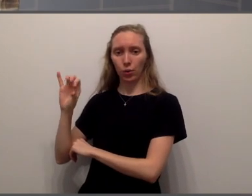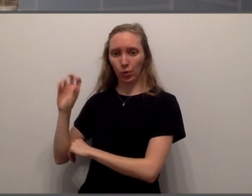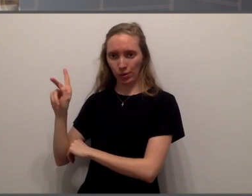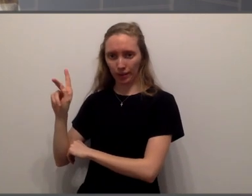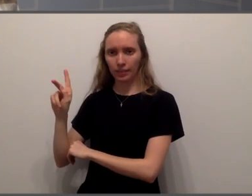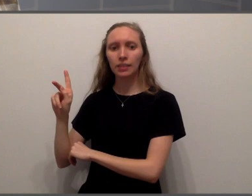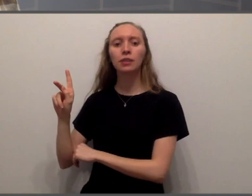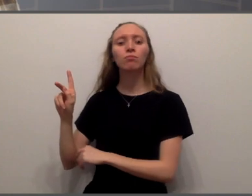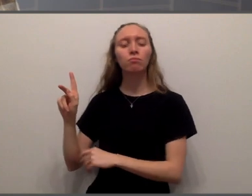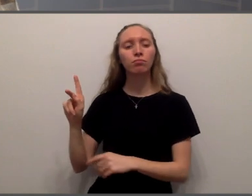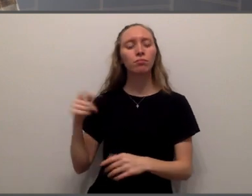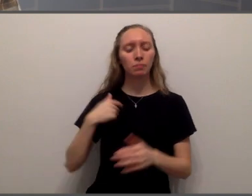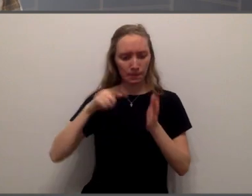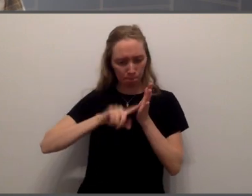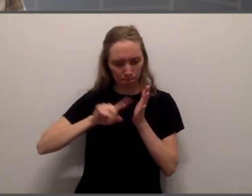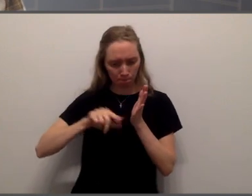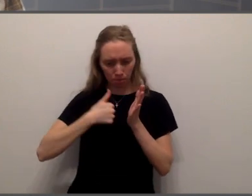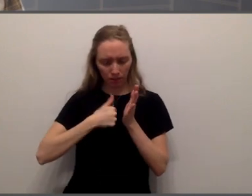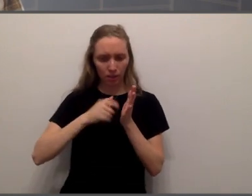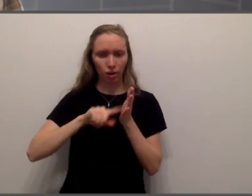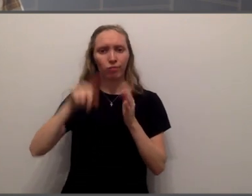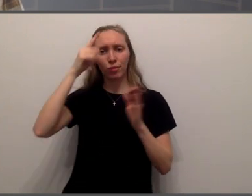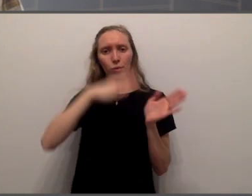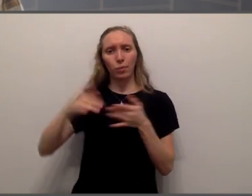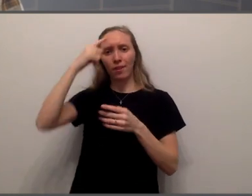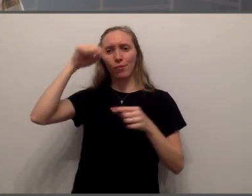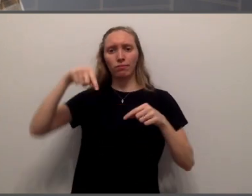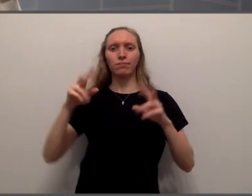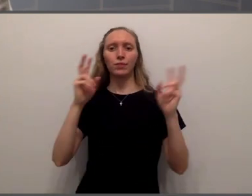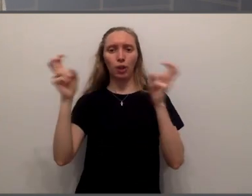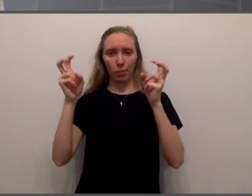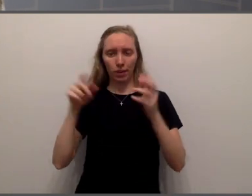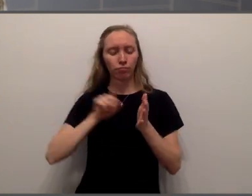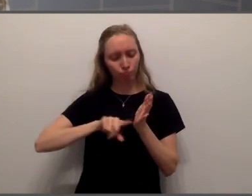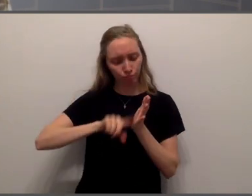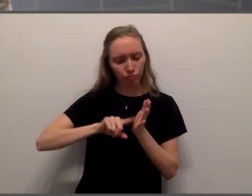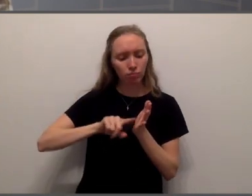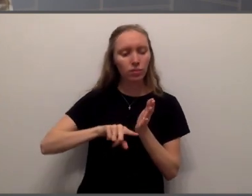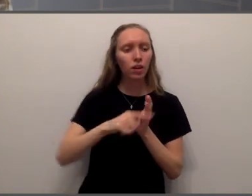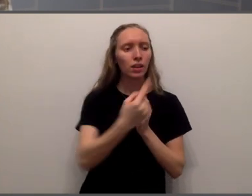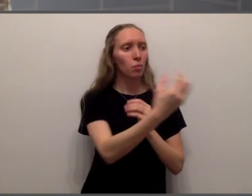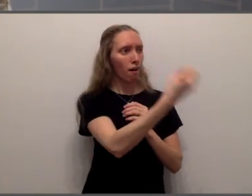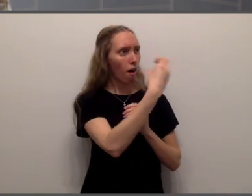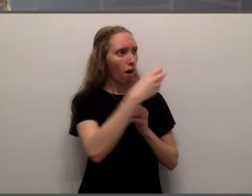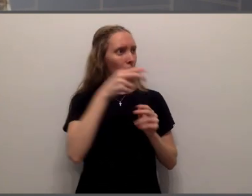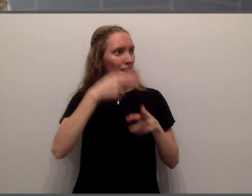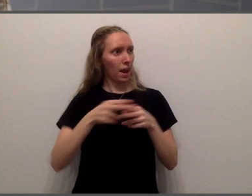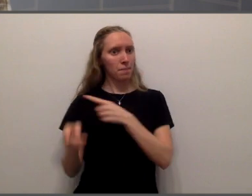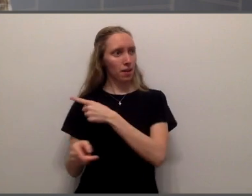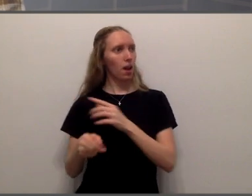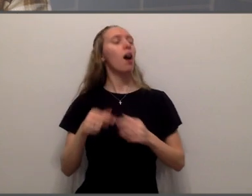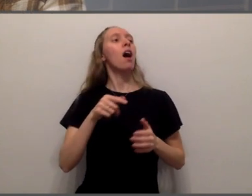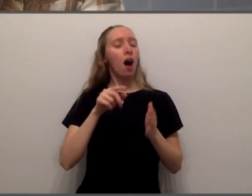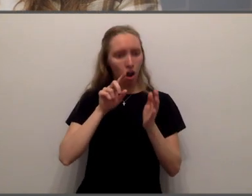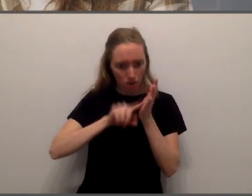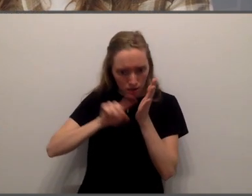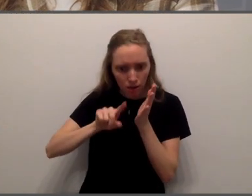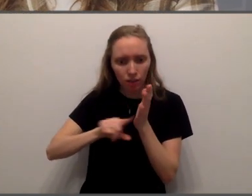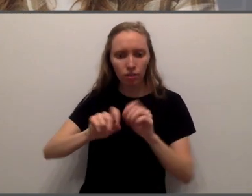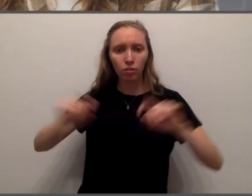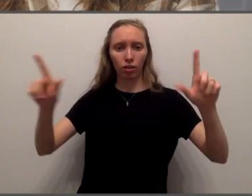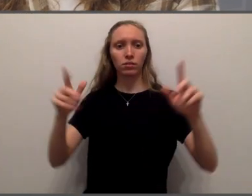on to his writing, and he's written a number of books. His latest book, which comes out February